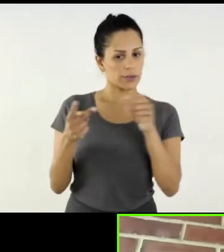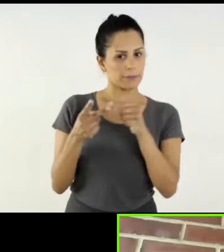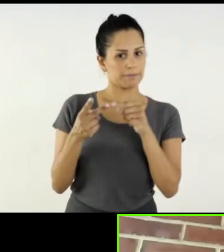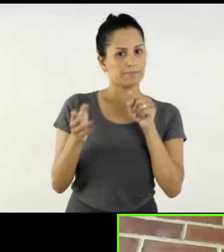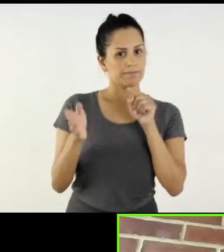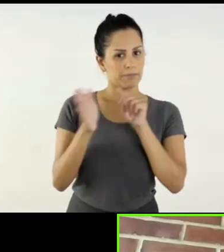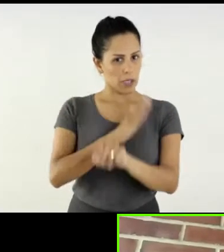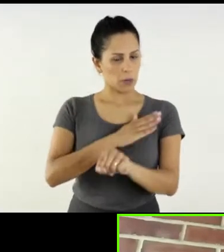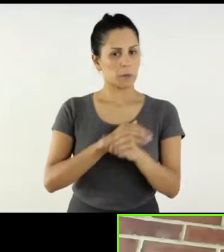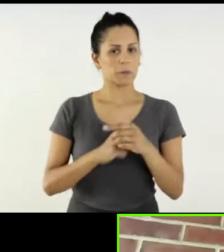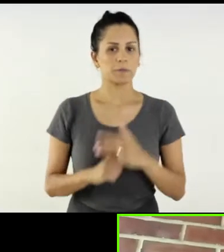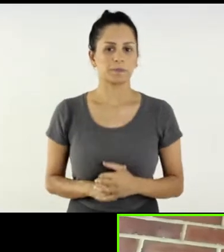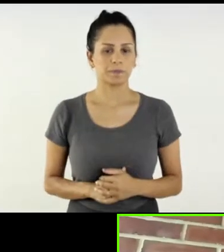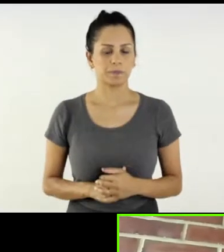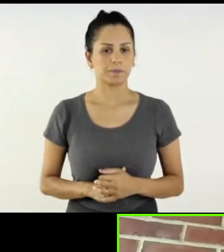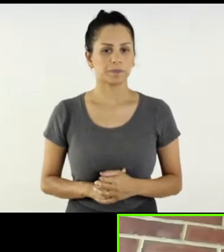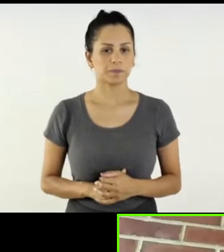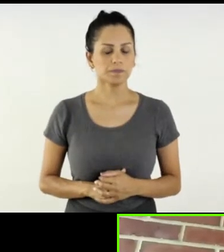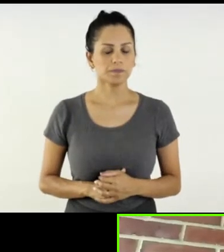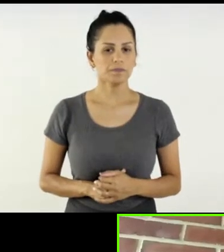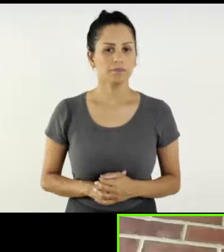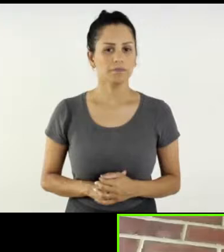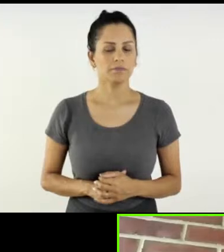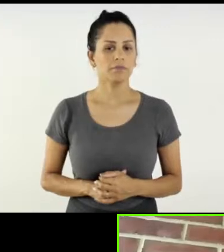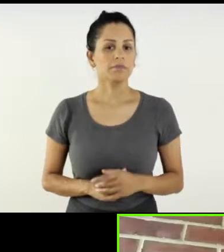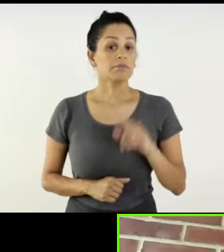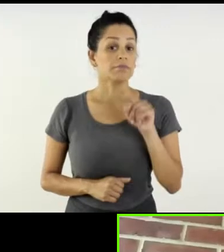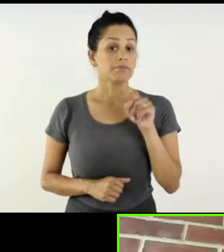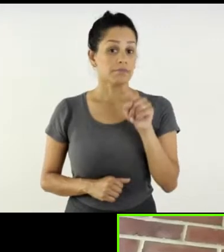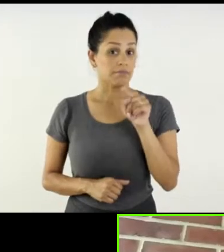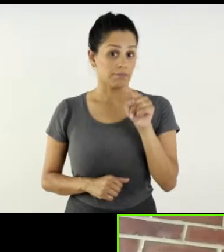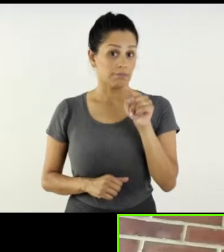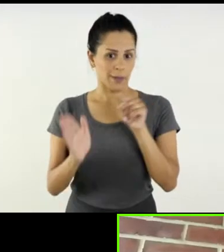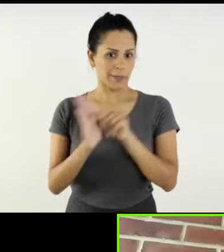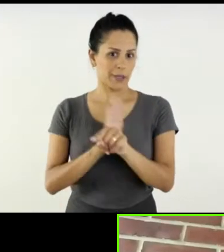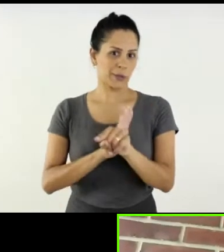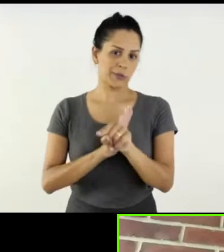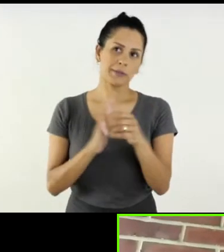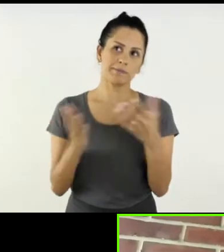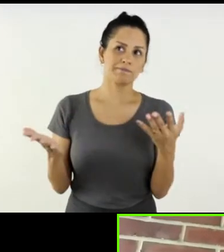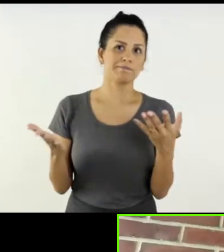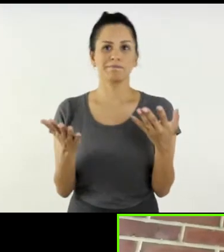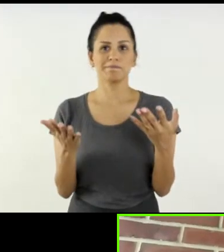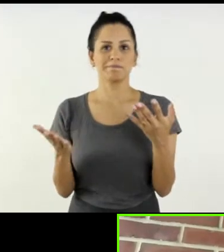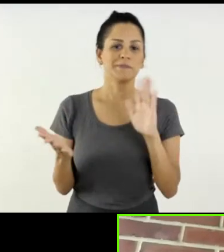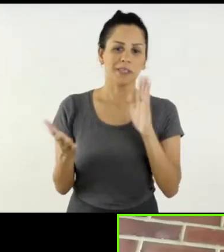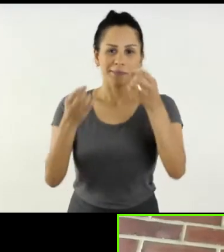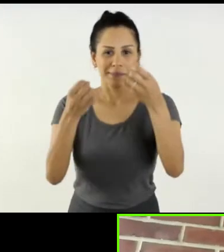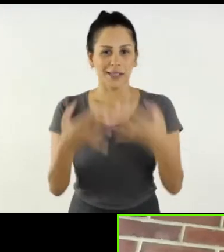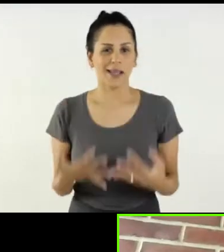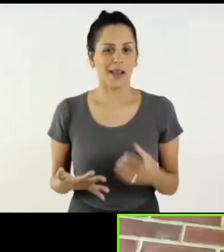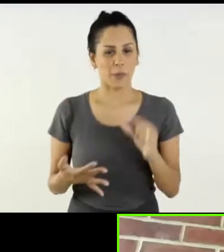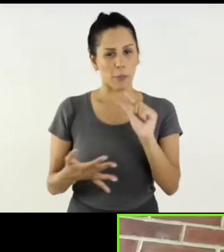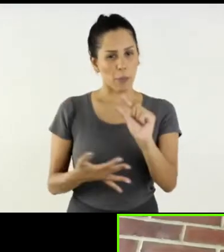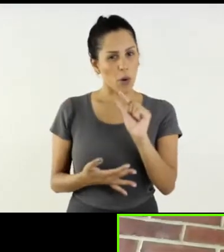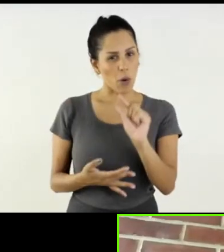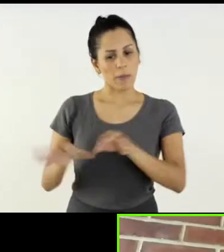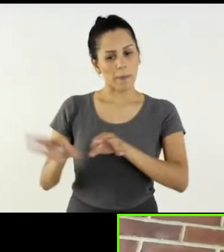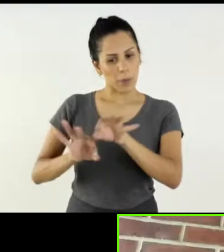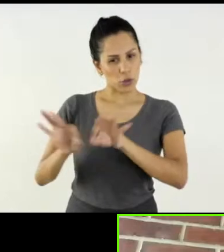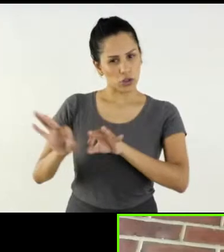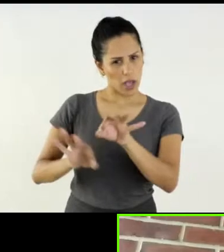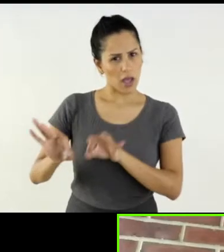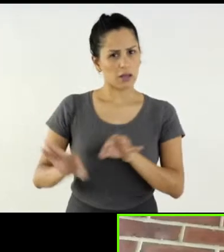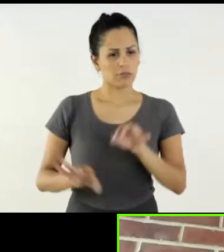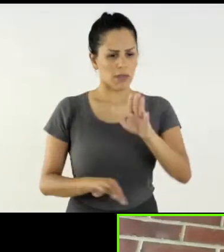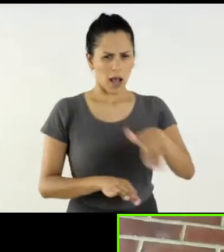this is something that, you know, often comes up. I've spoken about this project in particular with students, younger students, undergraduate students, which